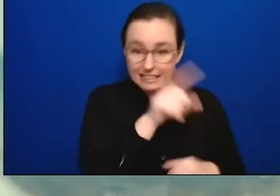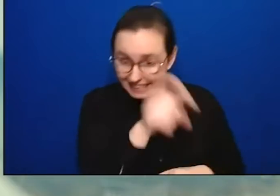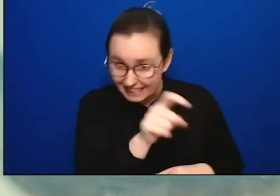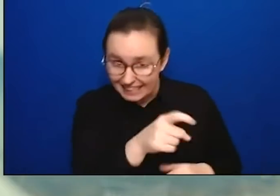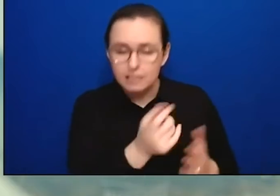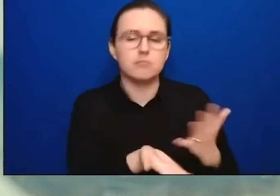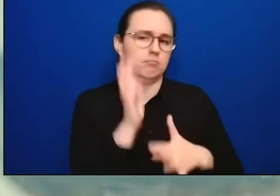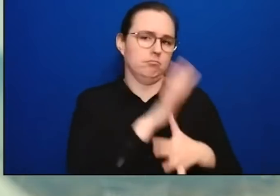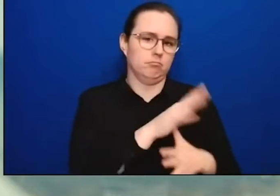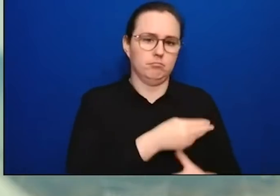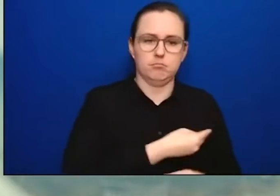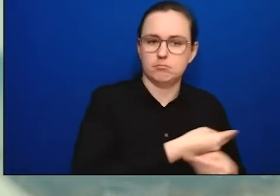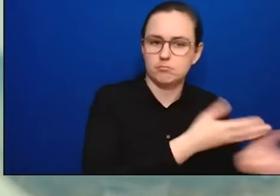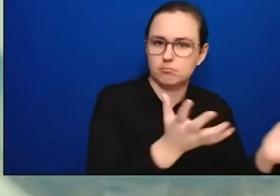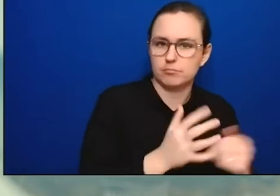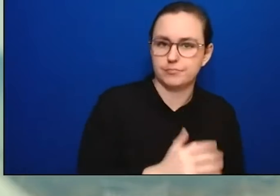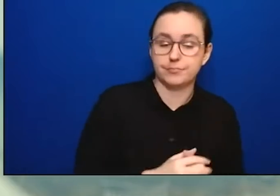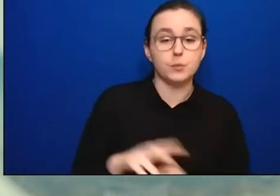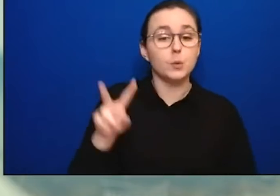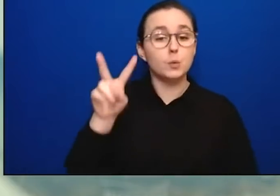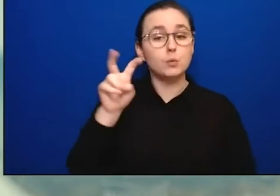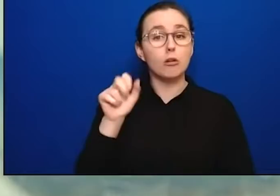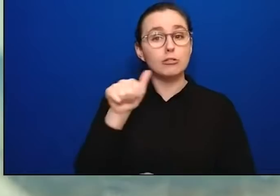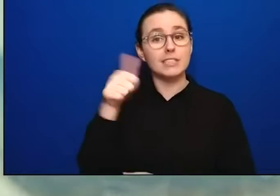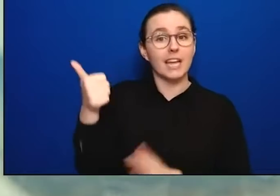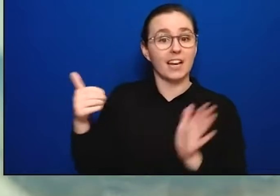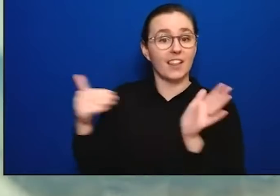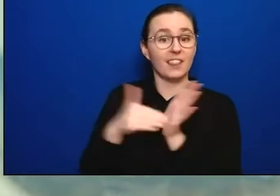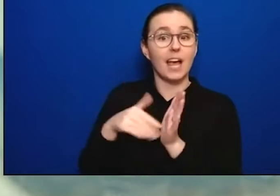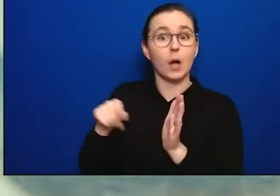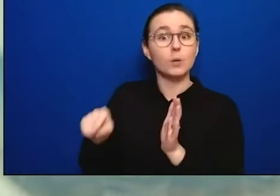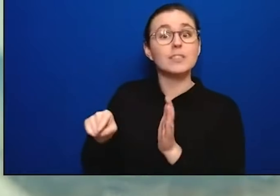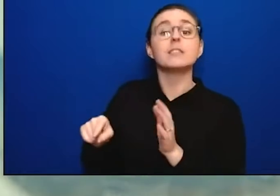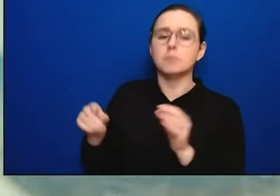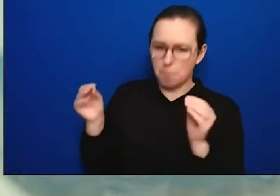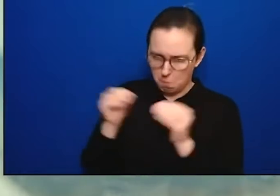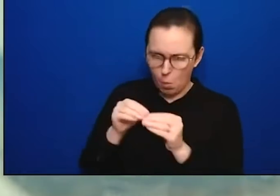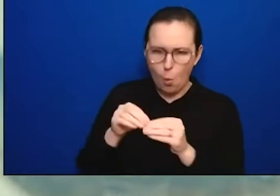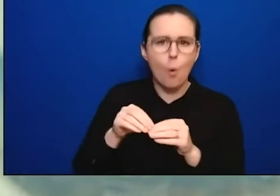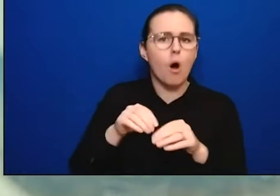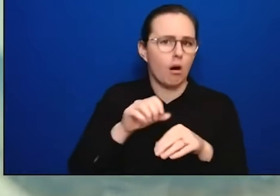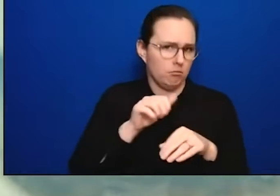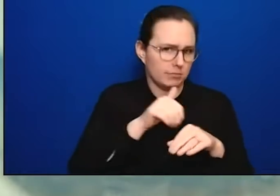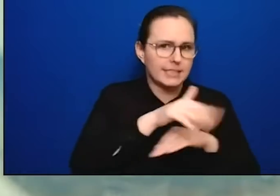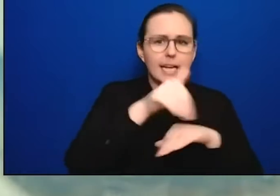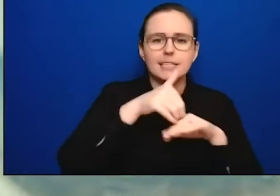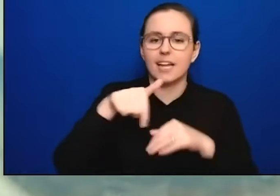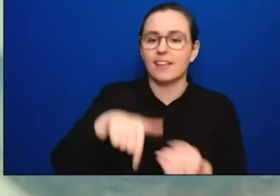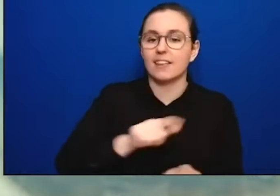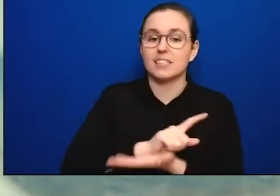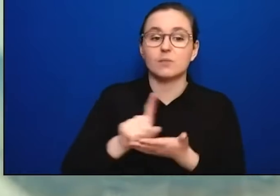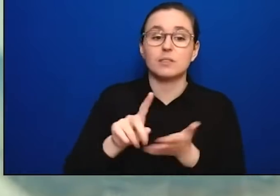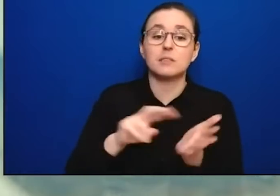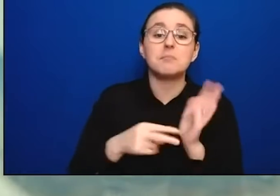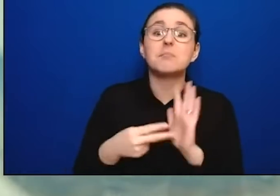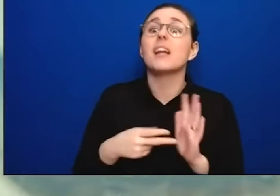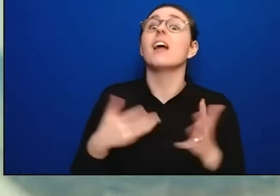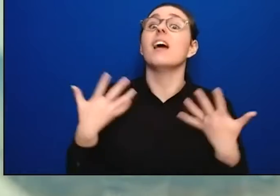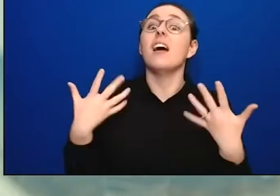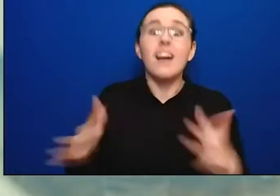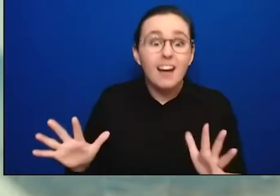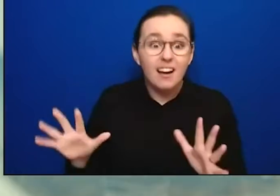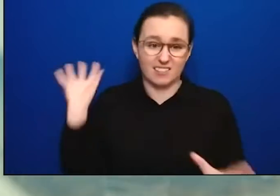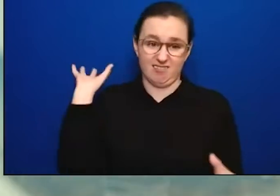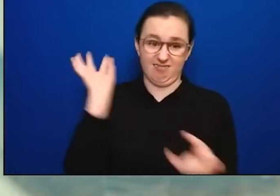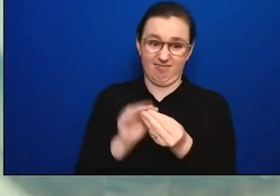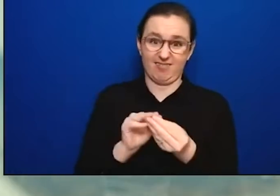care facilities as tests arrive in BC. In fact, 210,000 more tests are going to long-term care facilities this week. Once delivered,